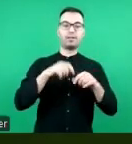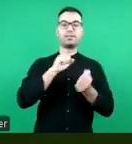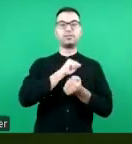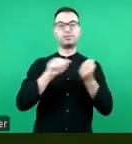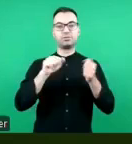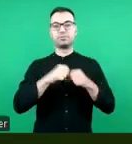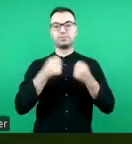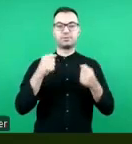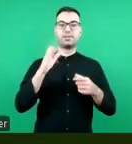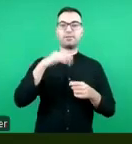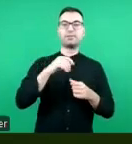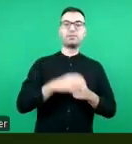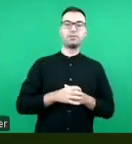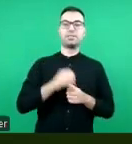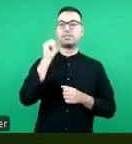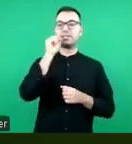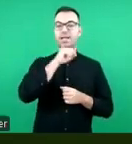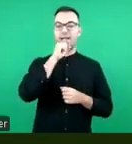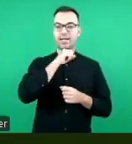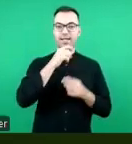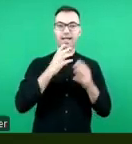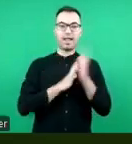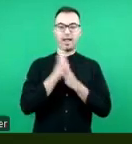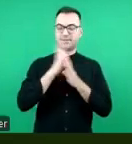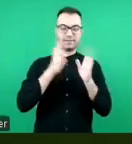even in old growth forest systems,